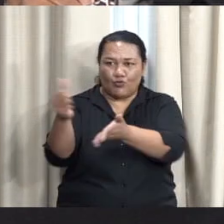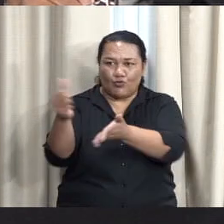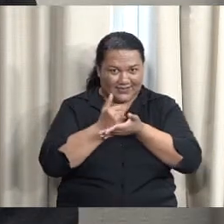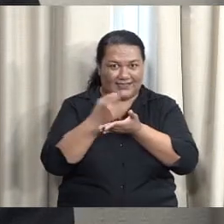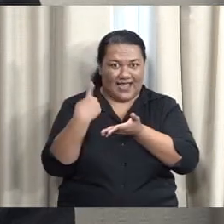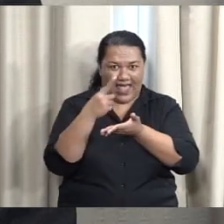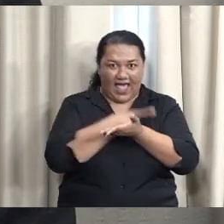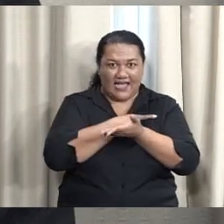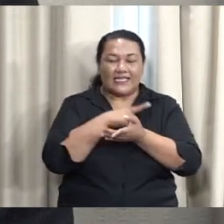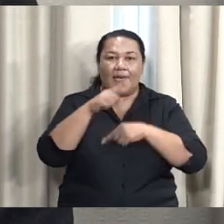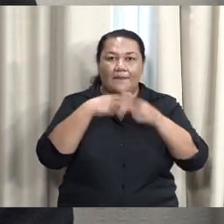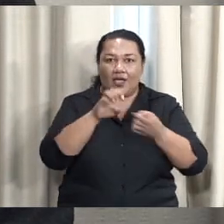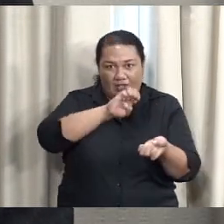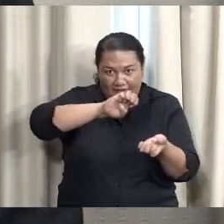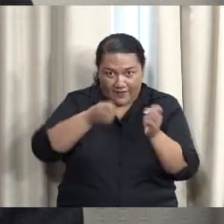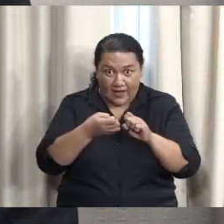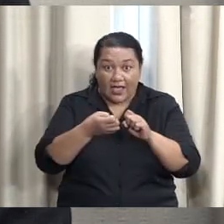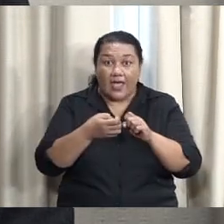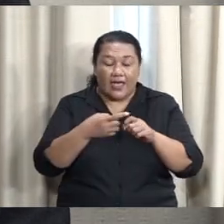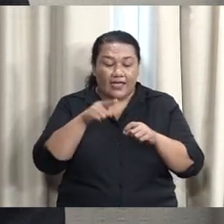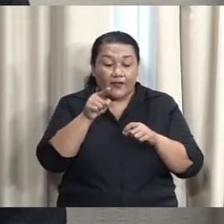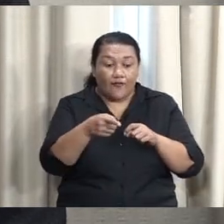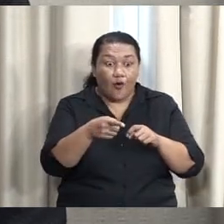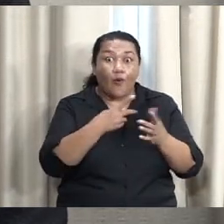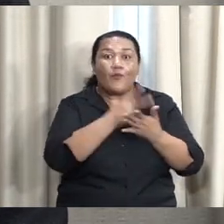effective rollout of this very important initiative.